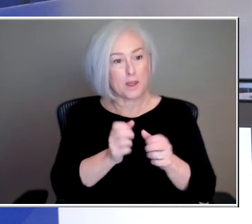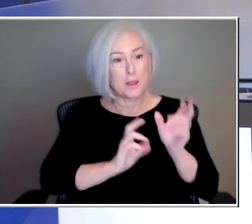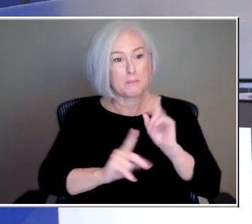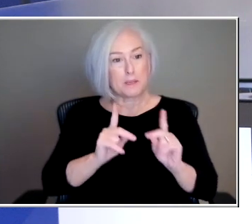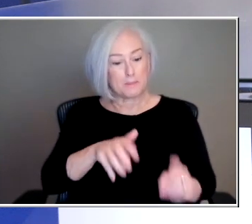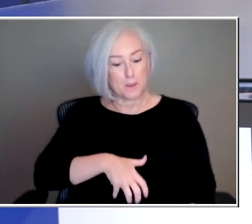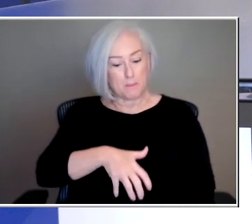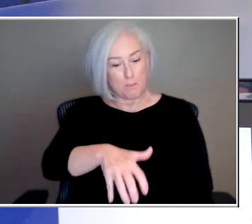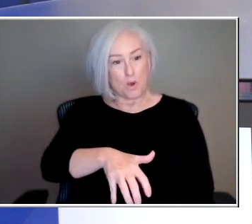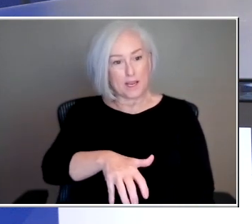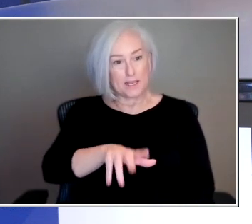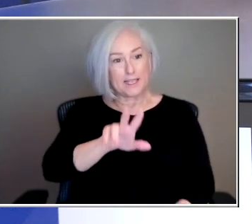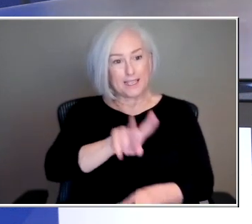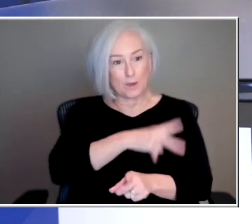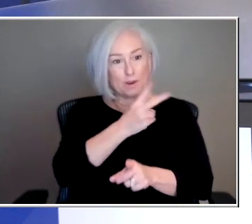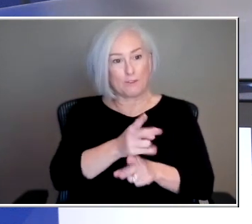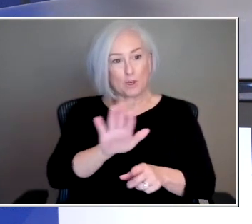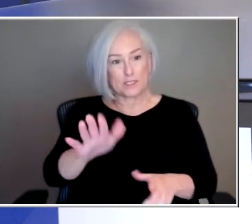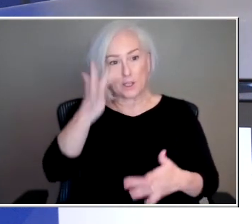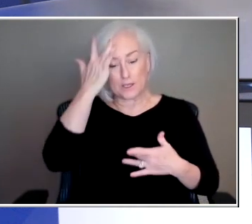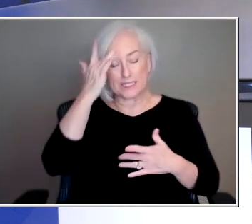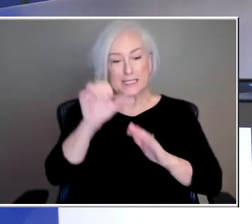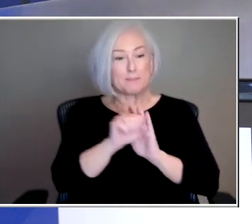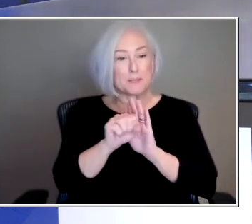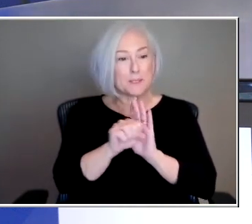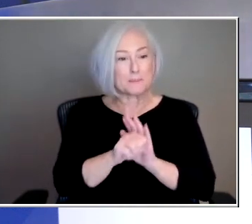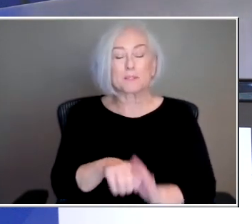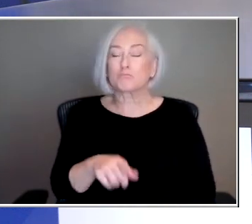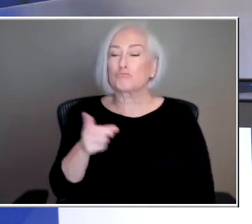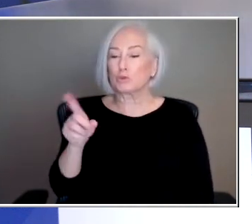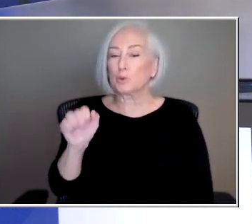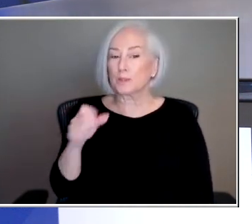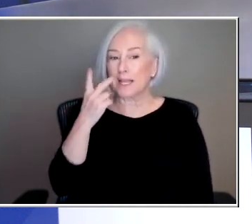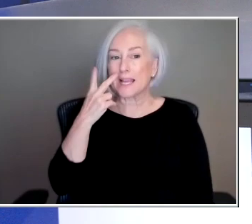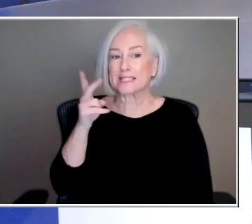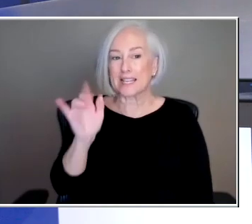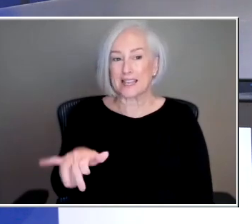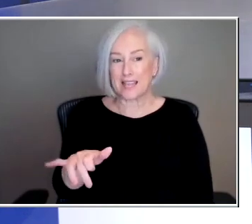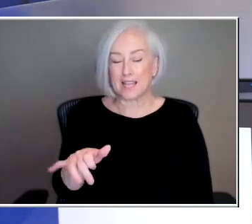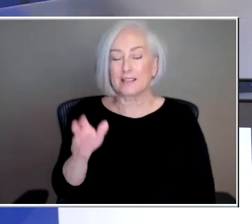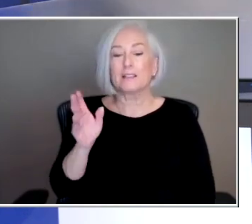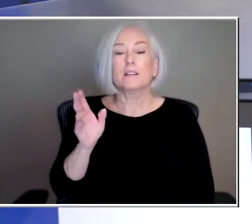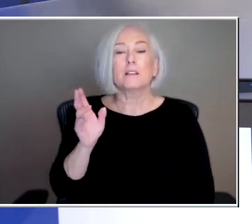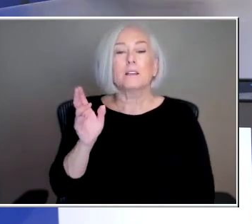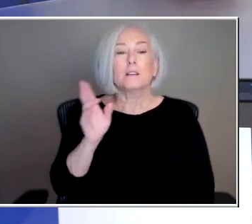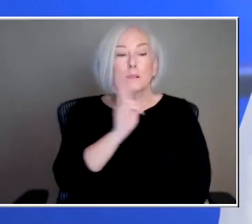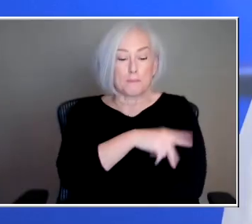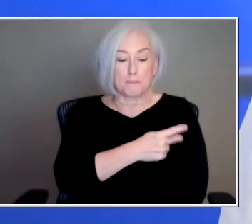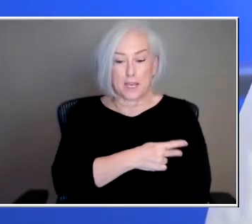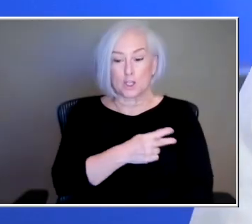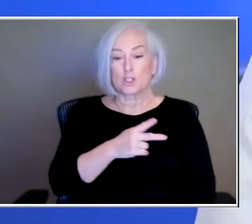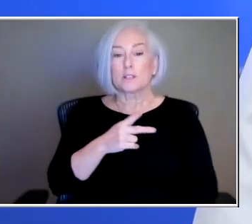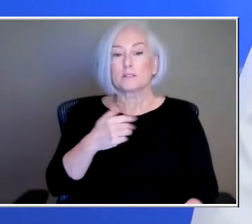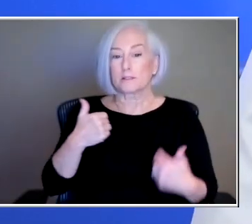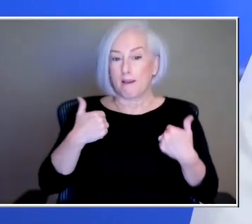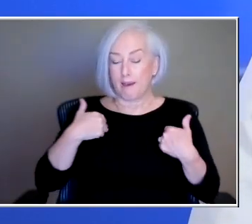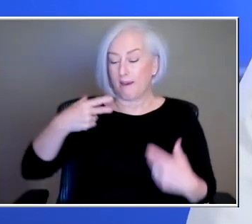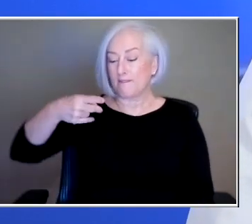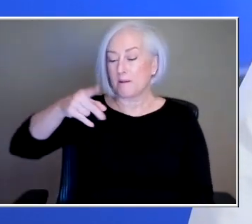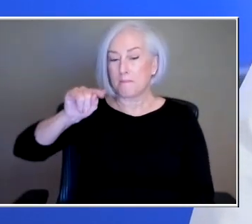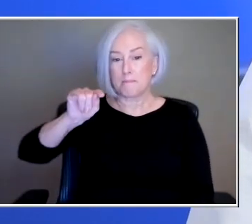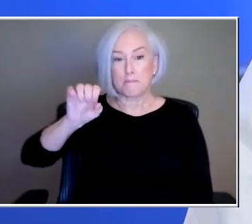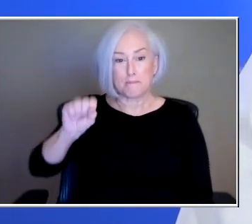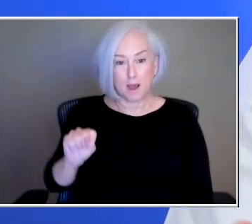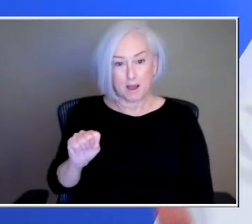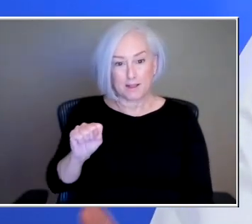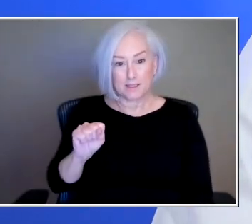symptoms? Yeah, you can see that. And so, when patients who have POTS become pregnant, the plasma volume actually